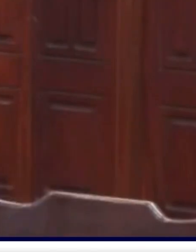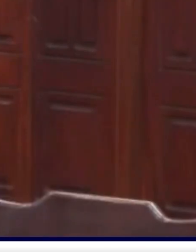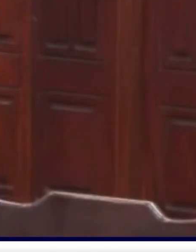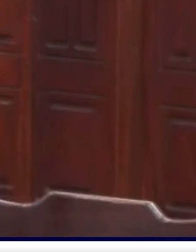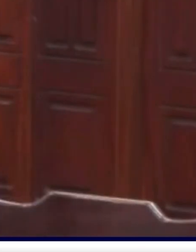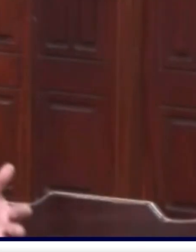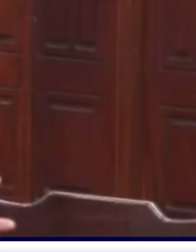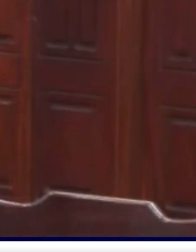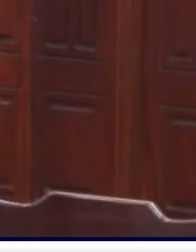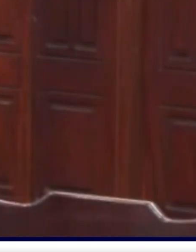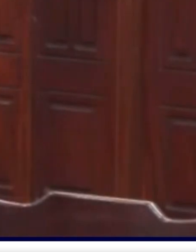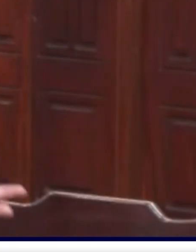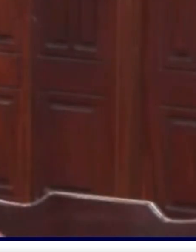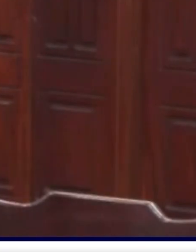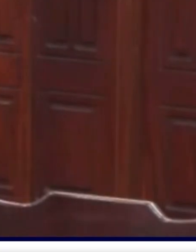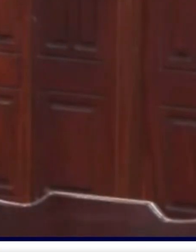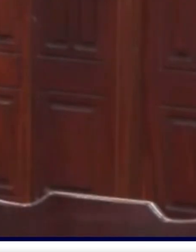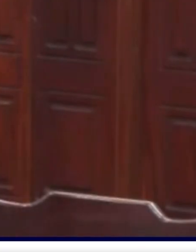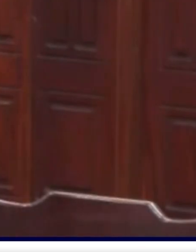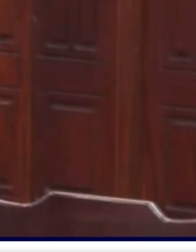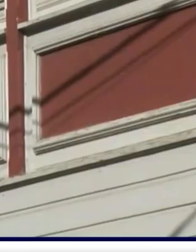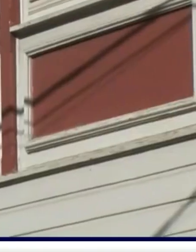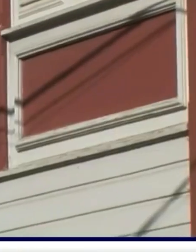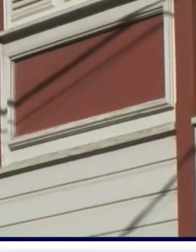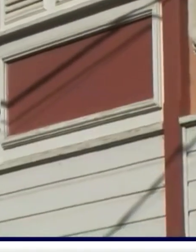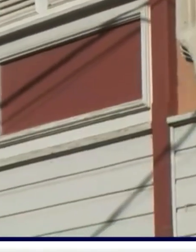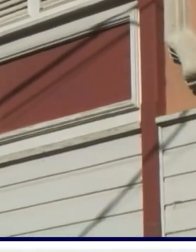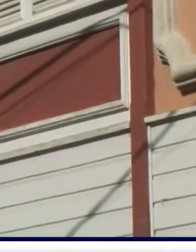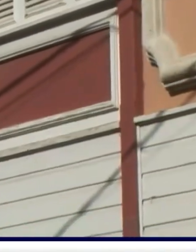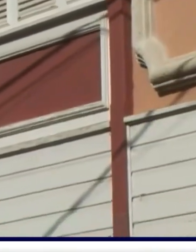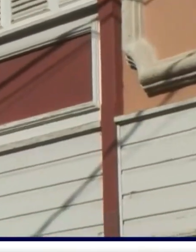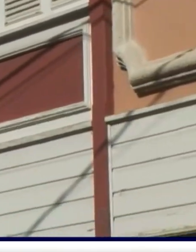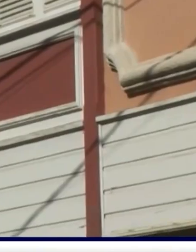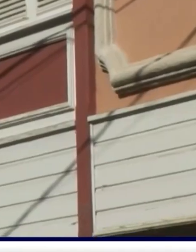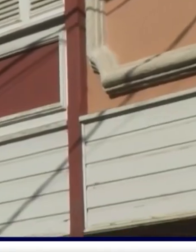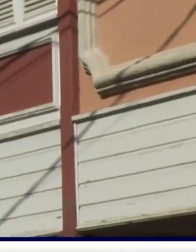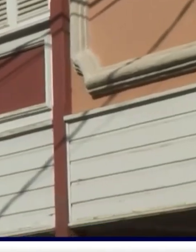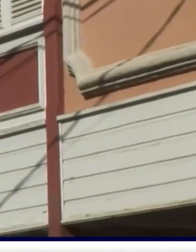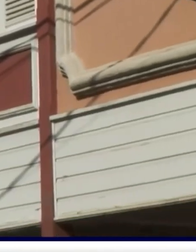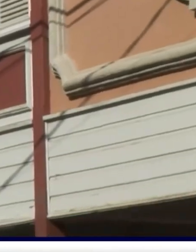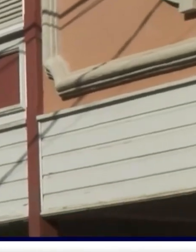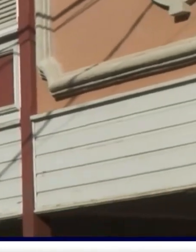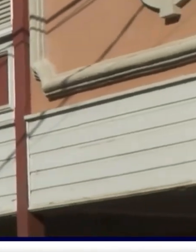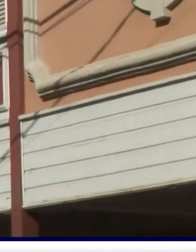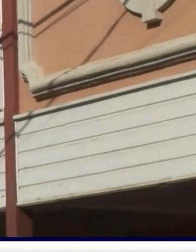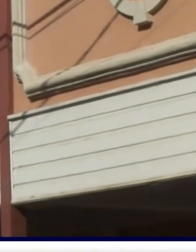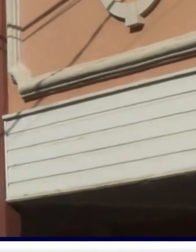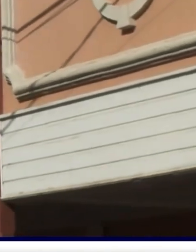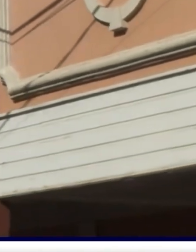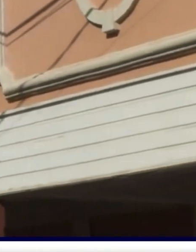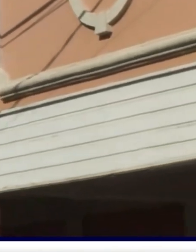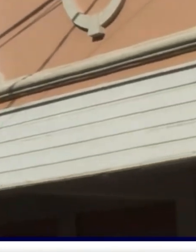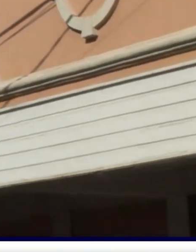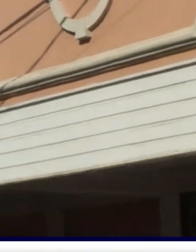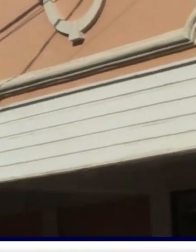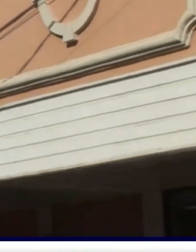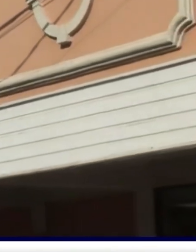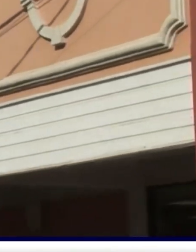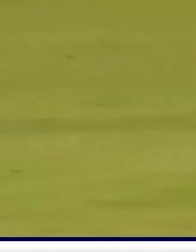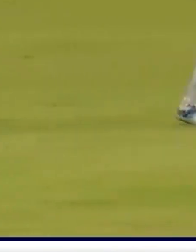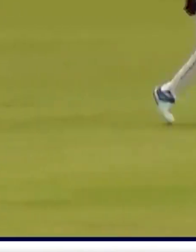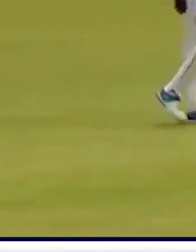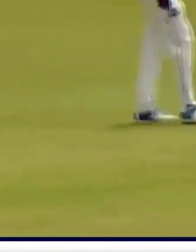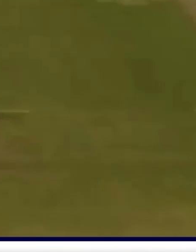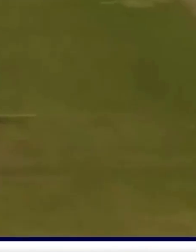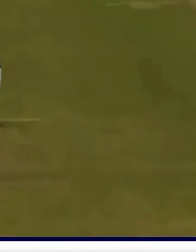to calm fears of an egg shortage. And cyber criminals hit two of Barbados' largest retailers. And in